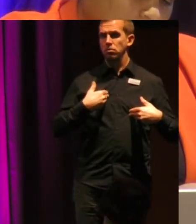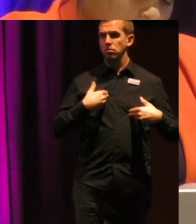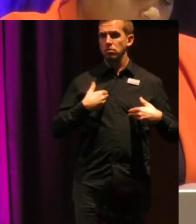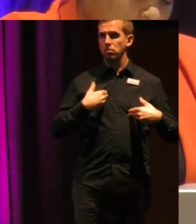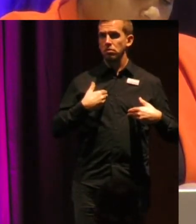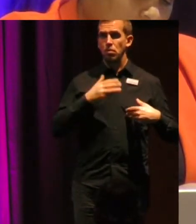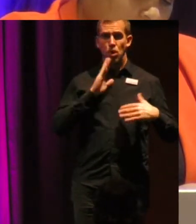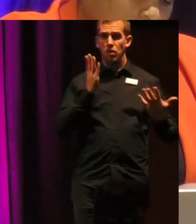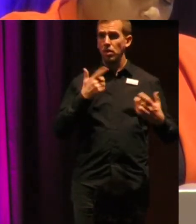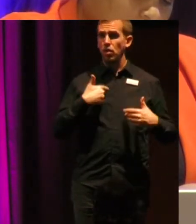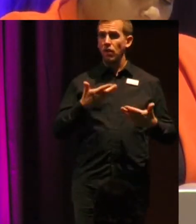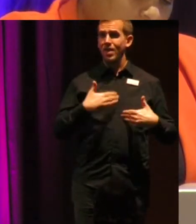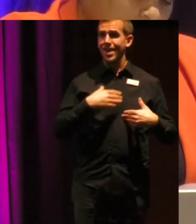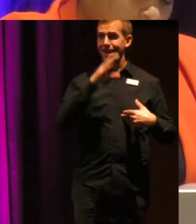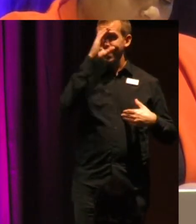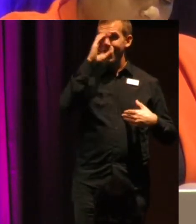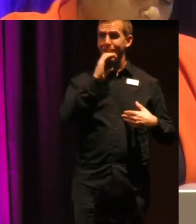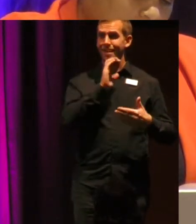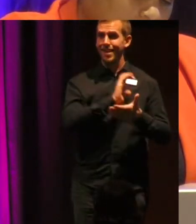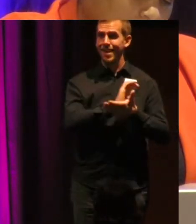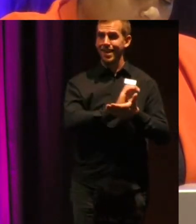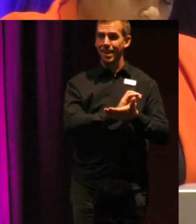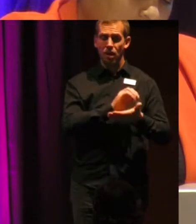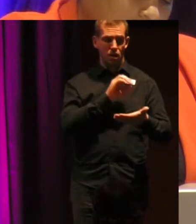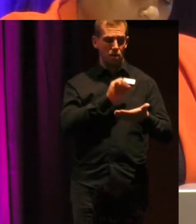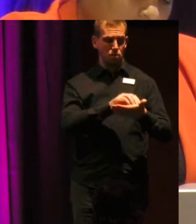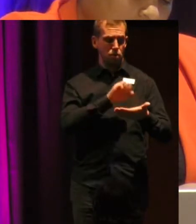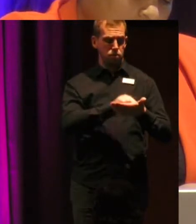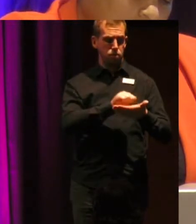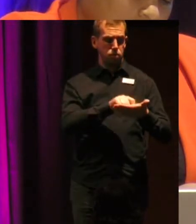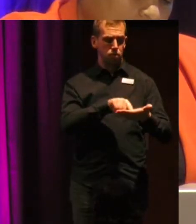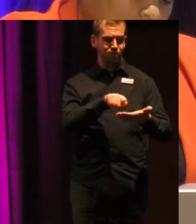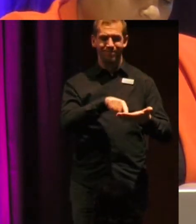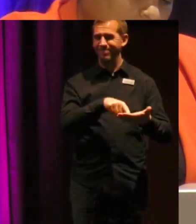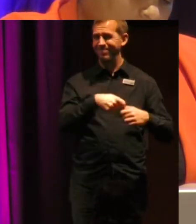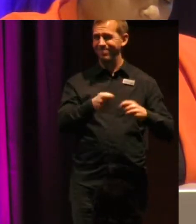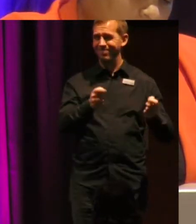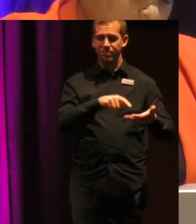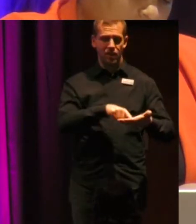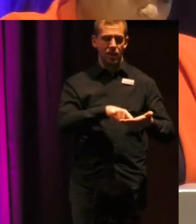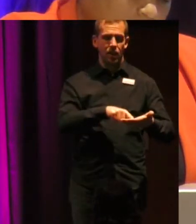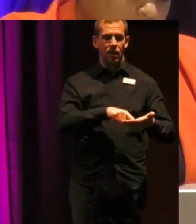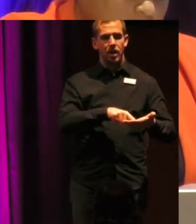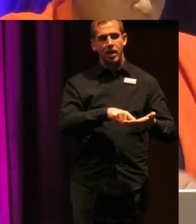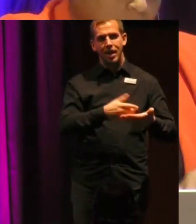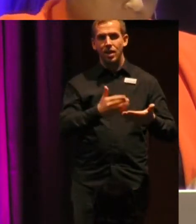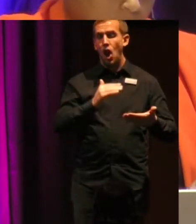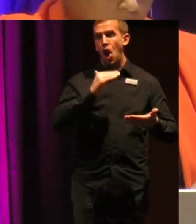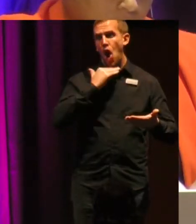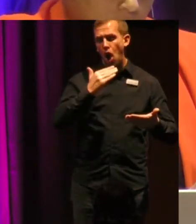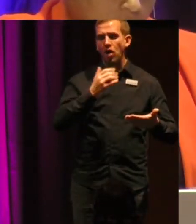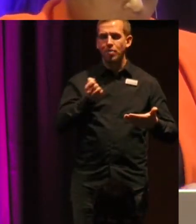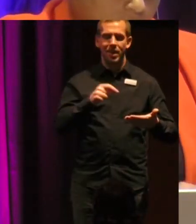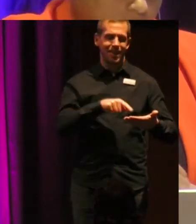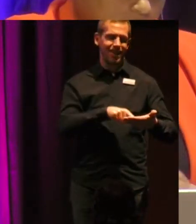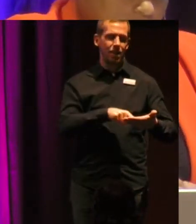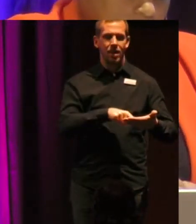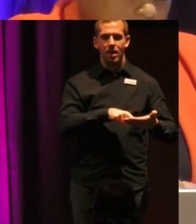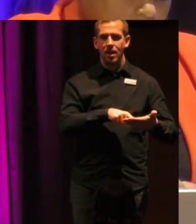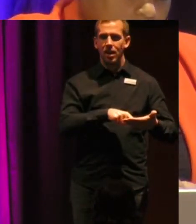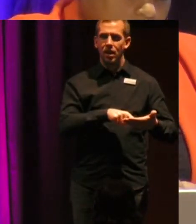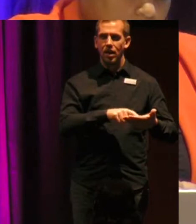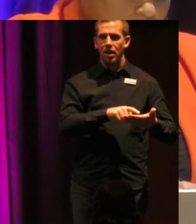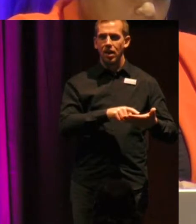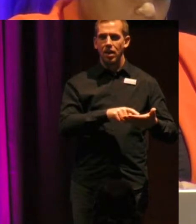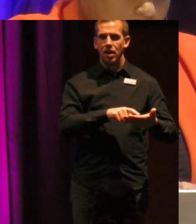evening newspapers that were printing things that were not hate in any way, but it was, if you have a sneeze,